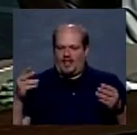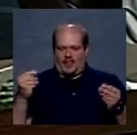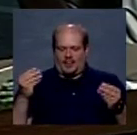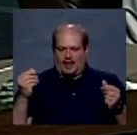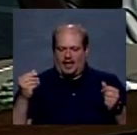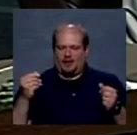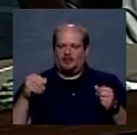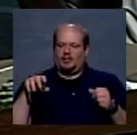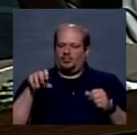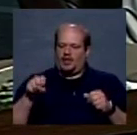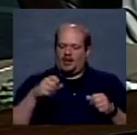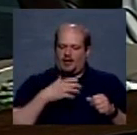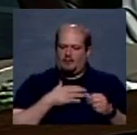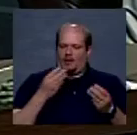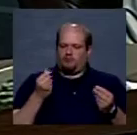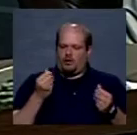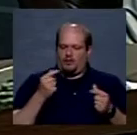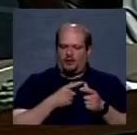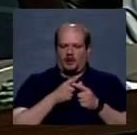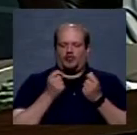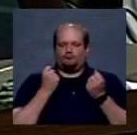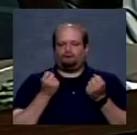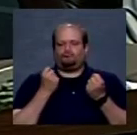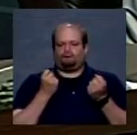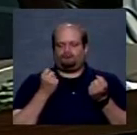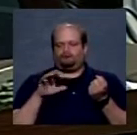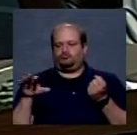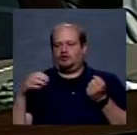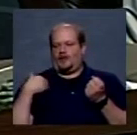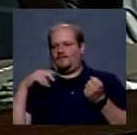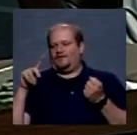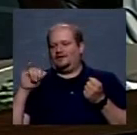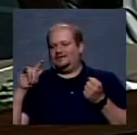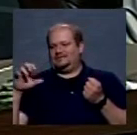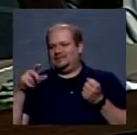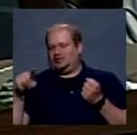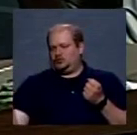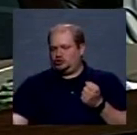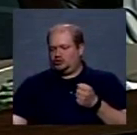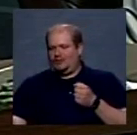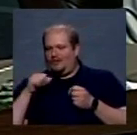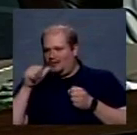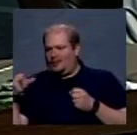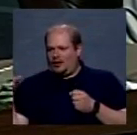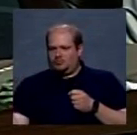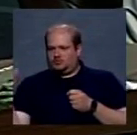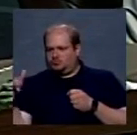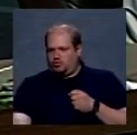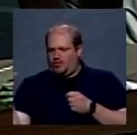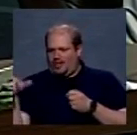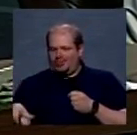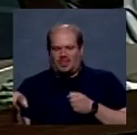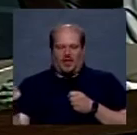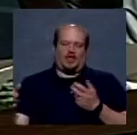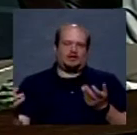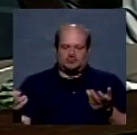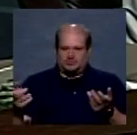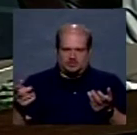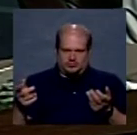They got my property, and then you're going down the road, and then there's a ditch where nobody maintains it, and they didn't spray